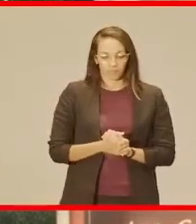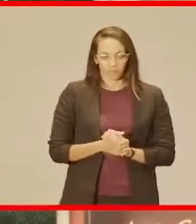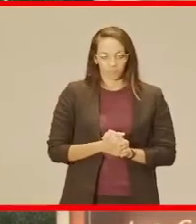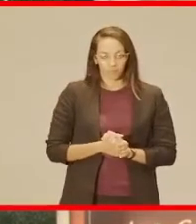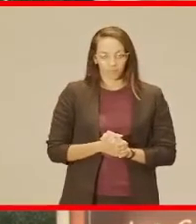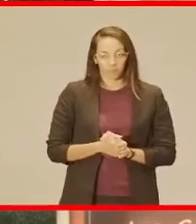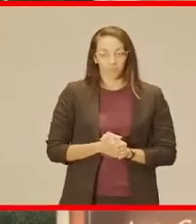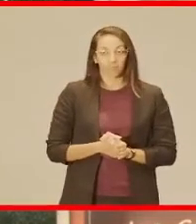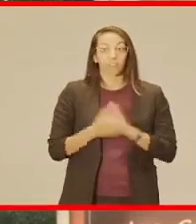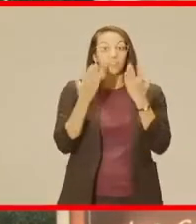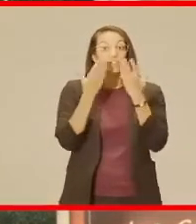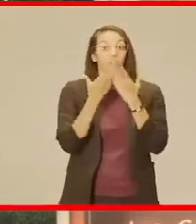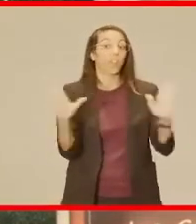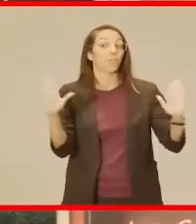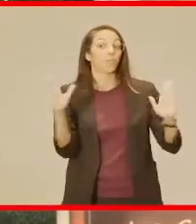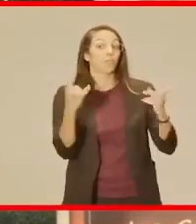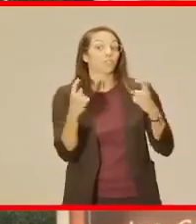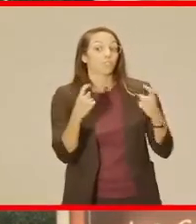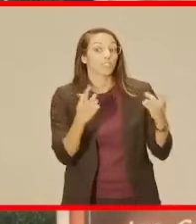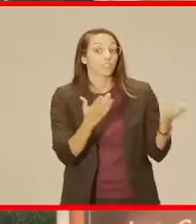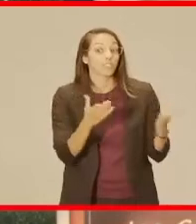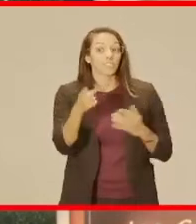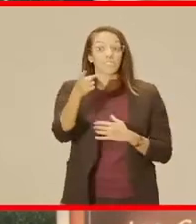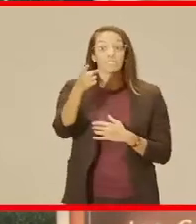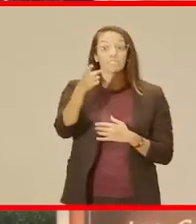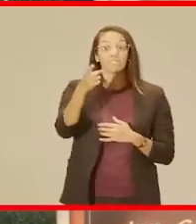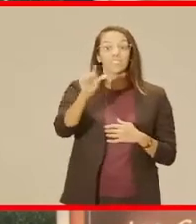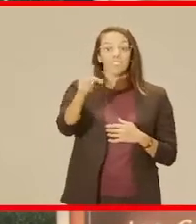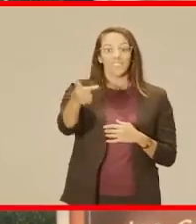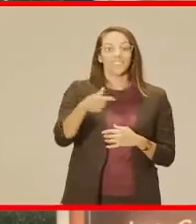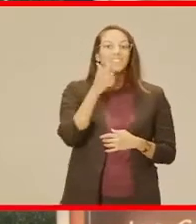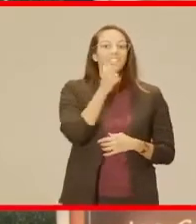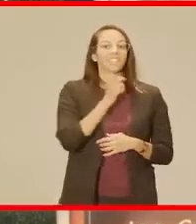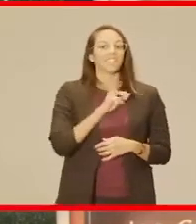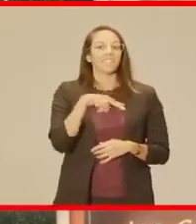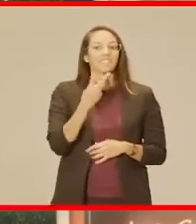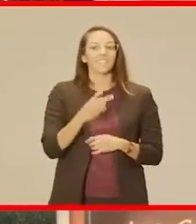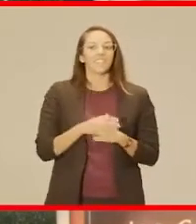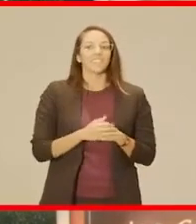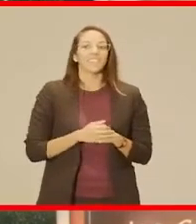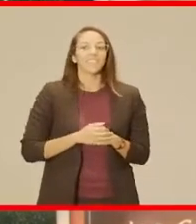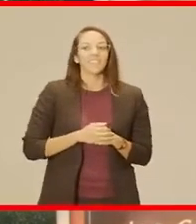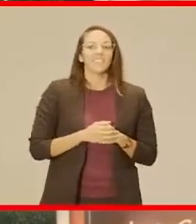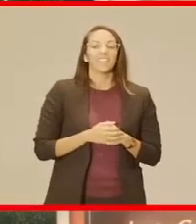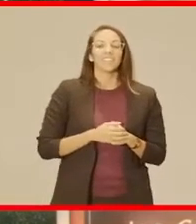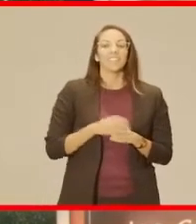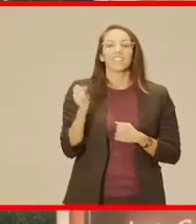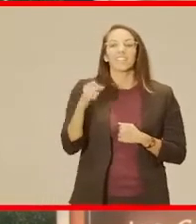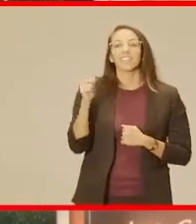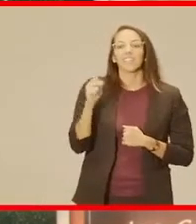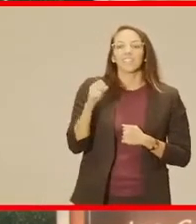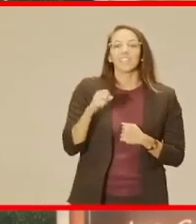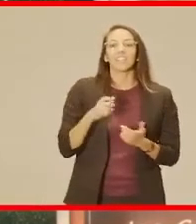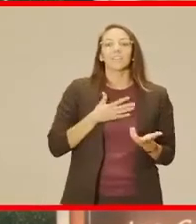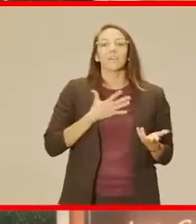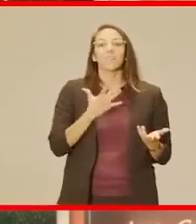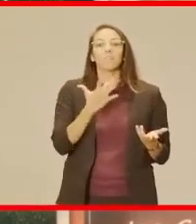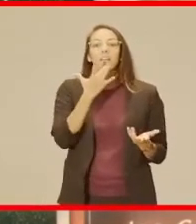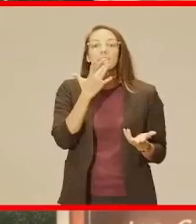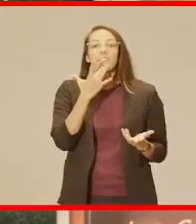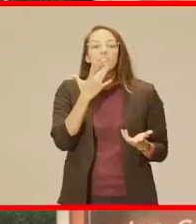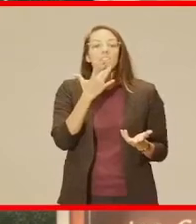Do we have any general questions? Well, mine not general, but my favorite is Wonder